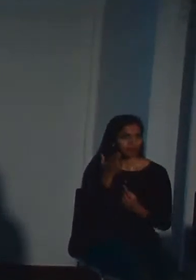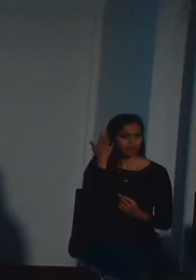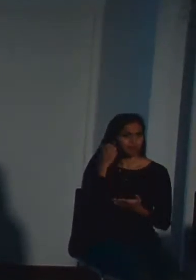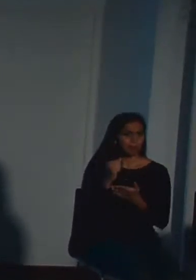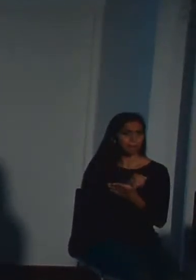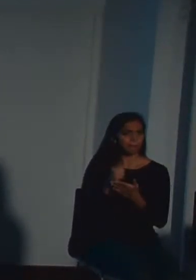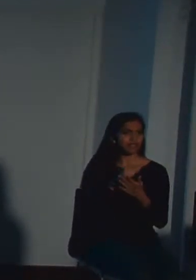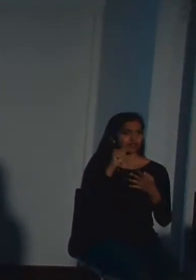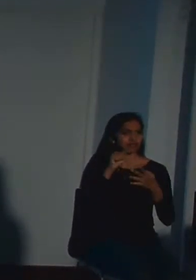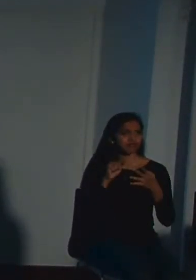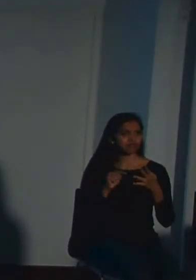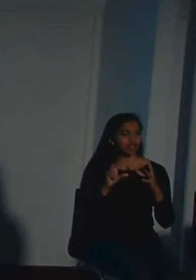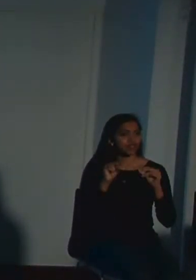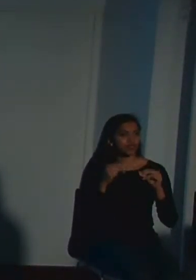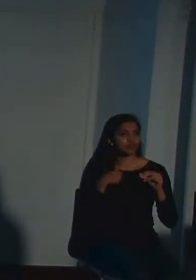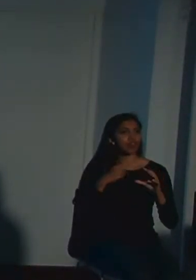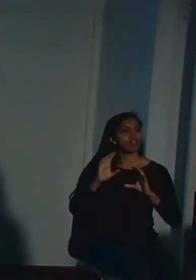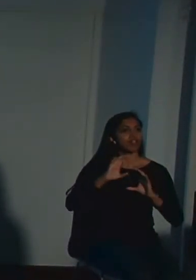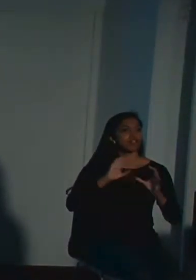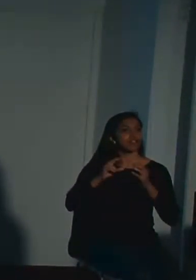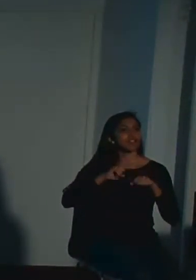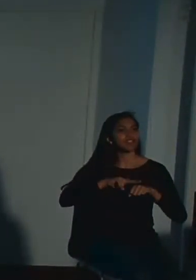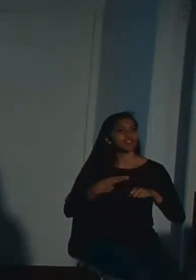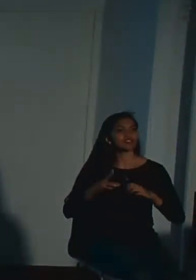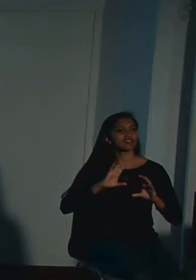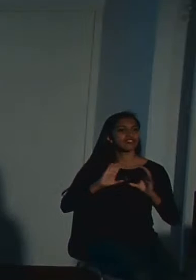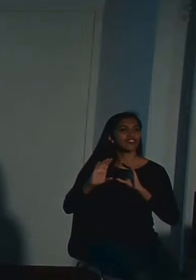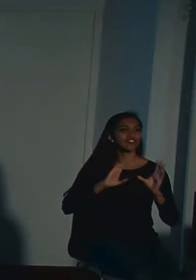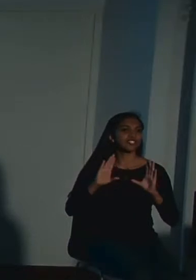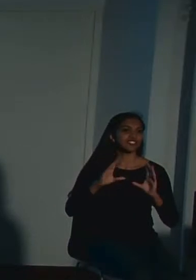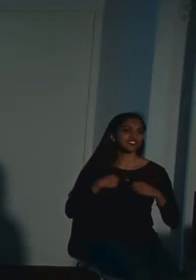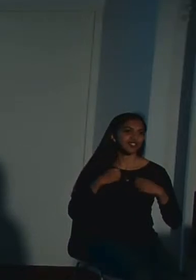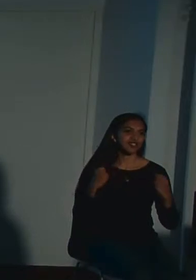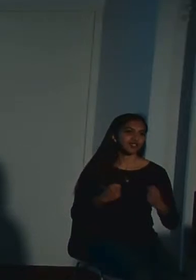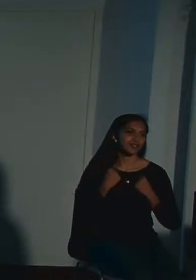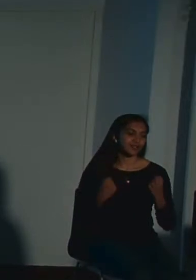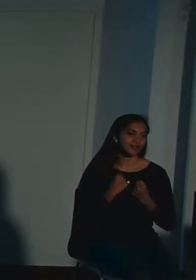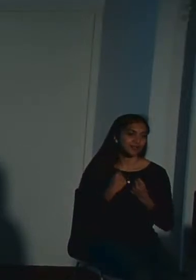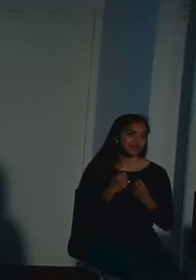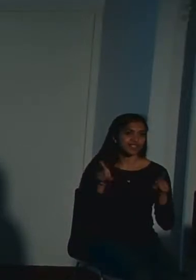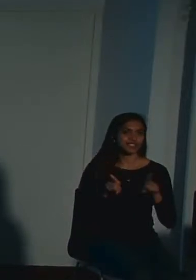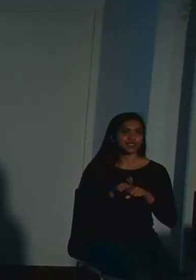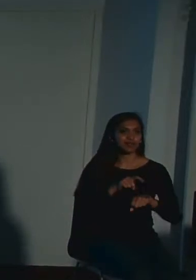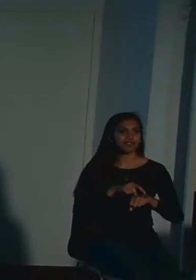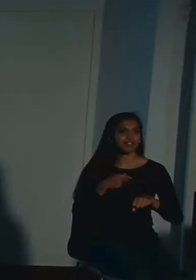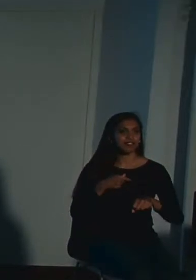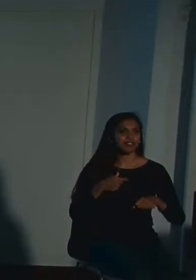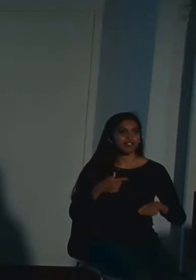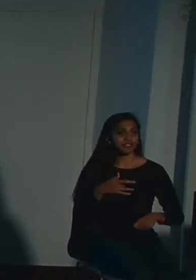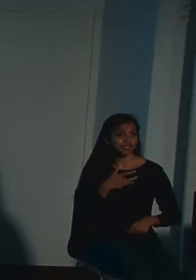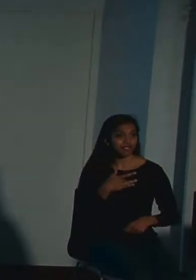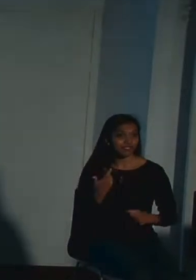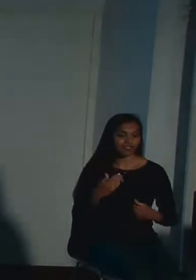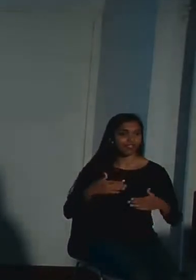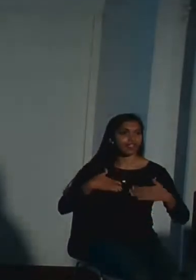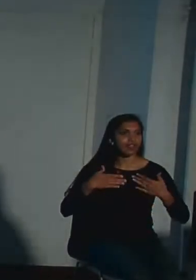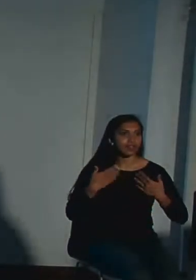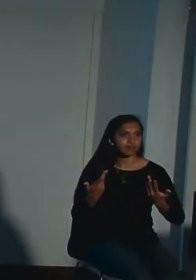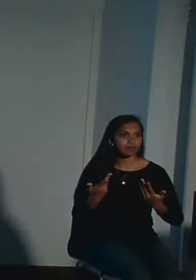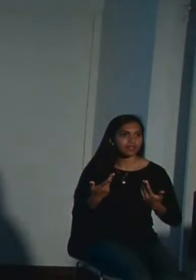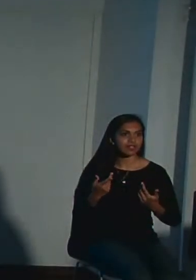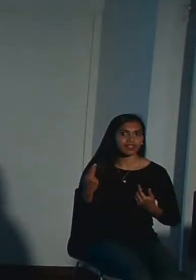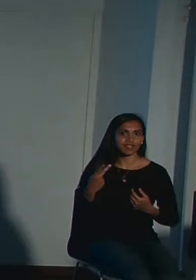prepared for anything. And at the same time, and at the same time, it's like, yeah, just bear with